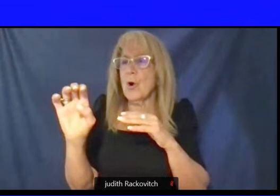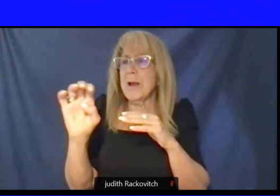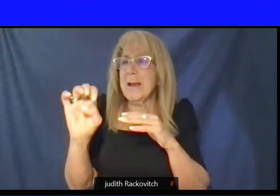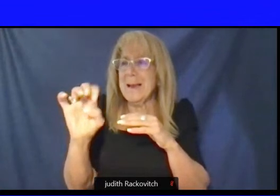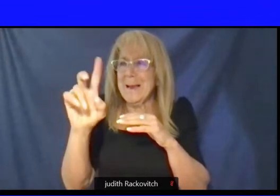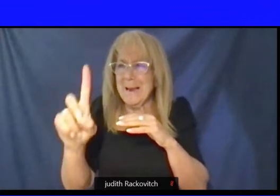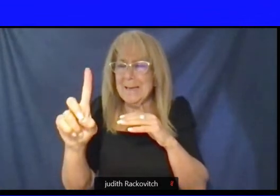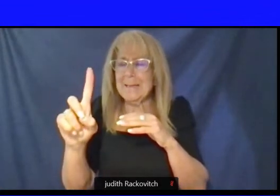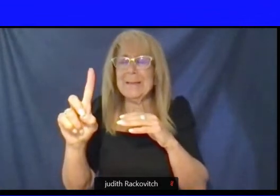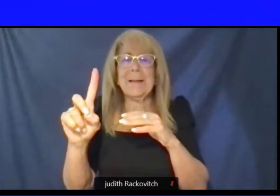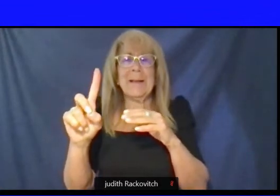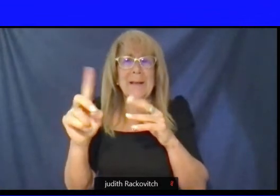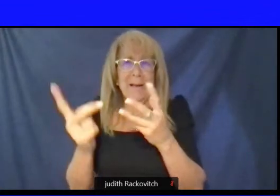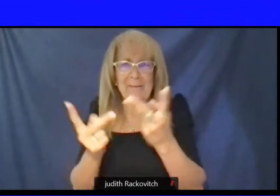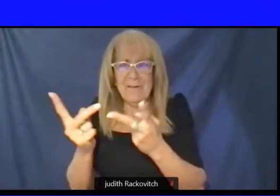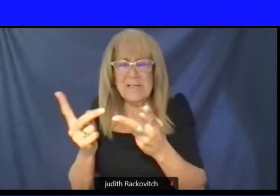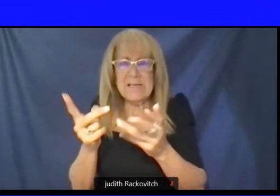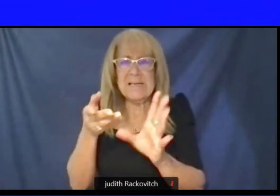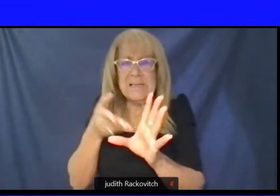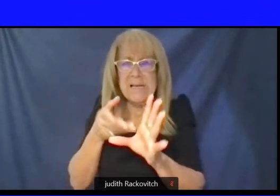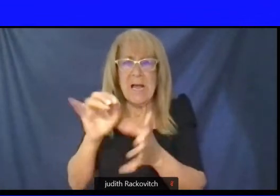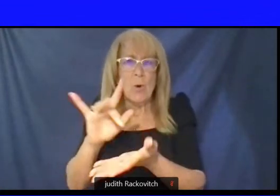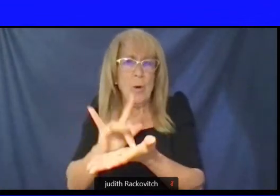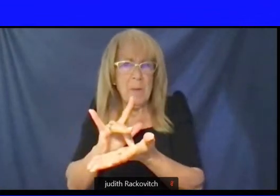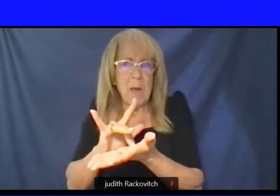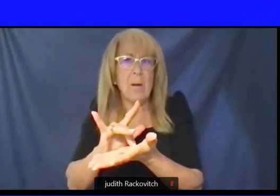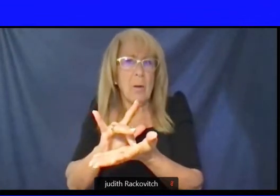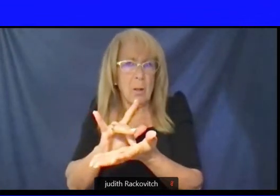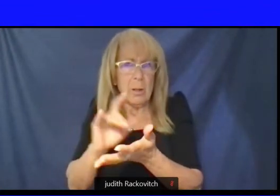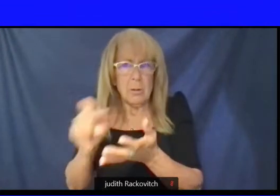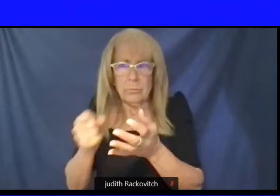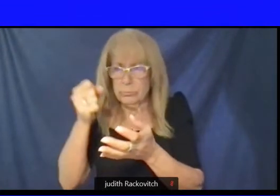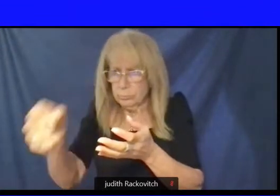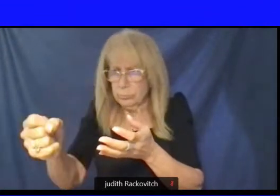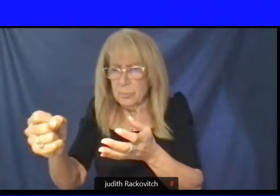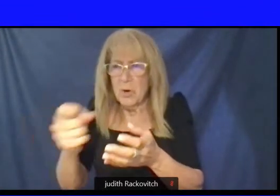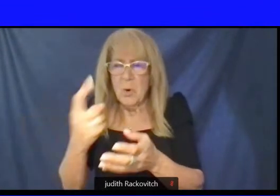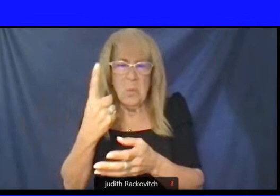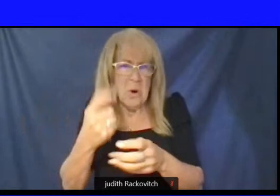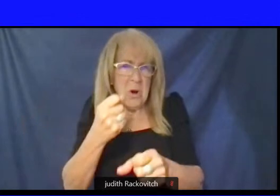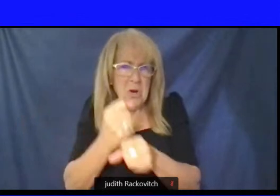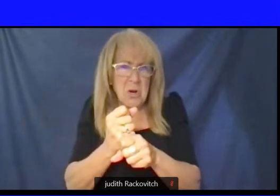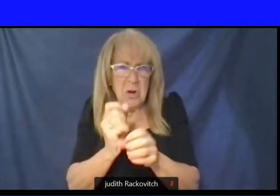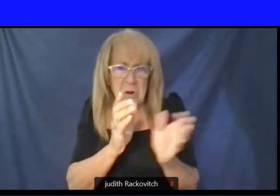24 times about $50,000,